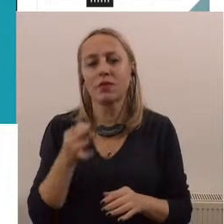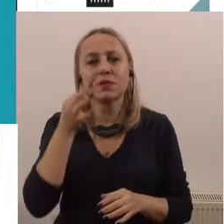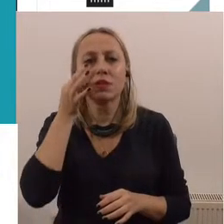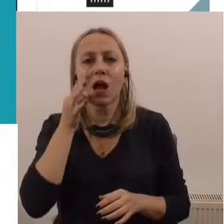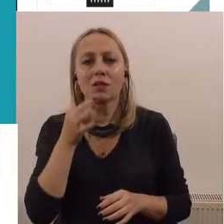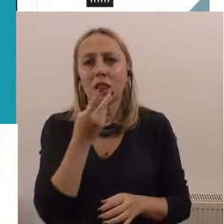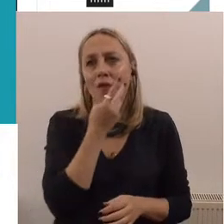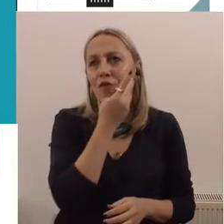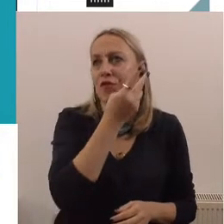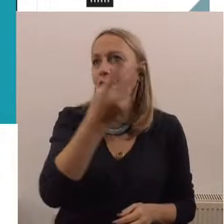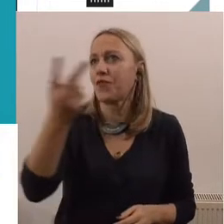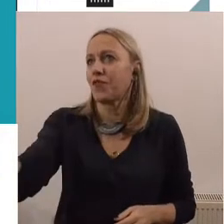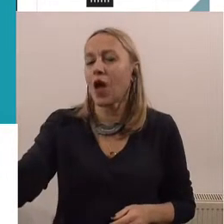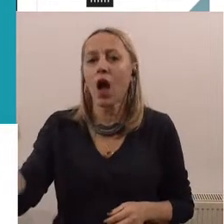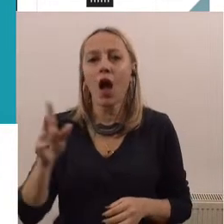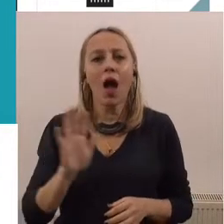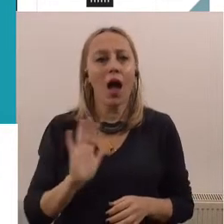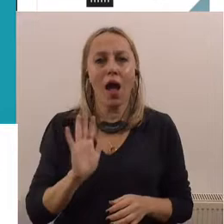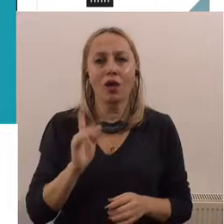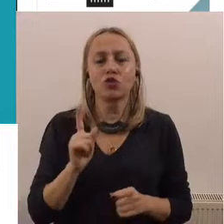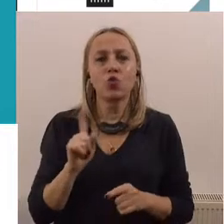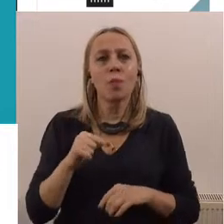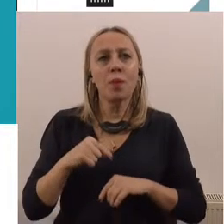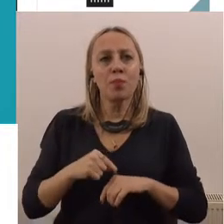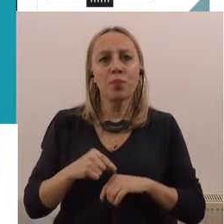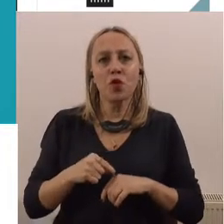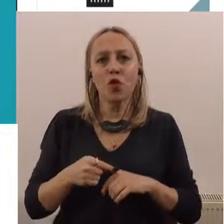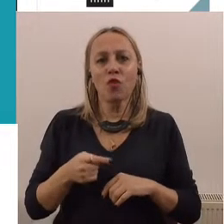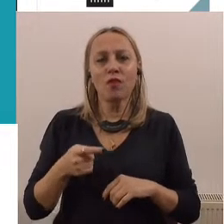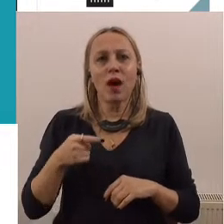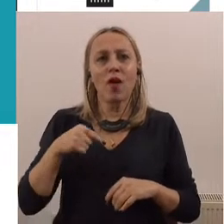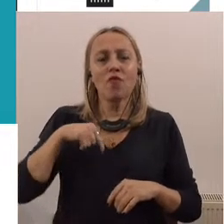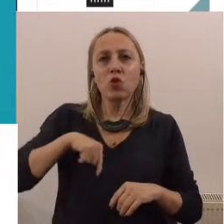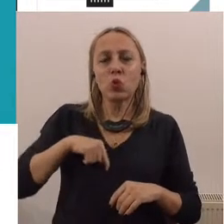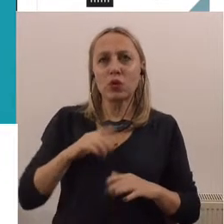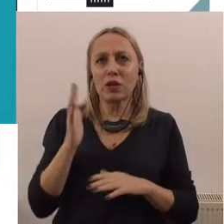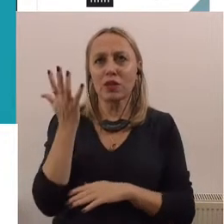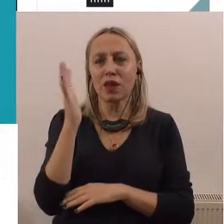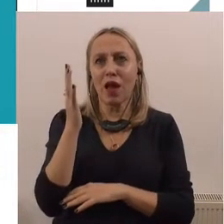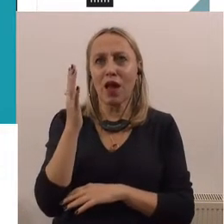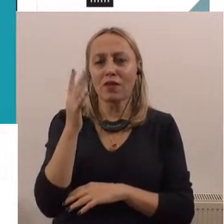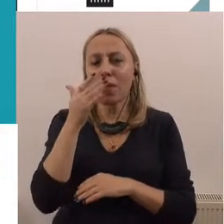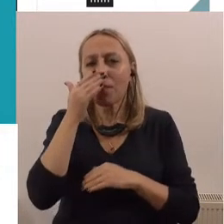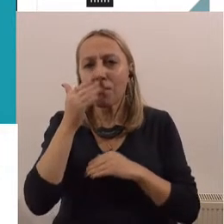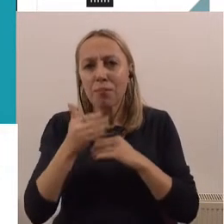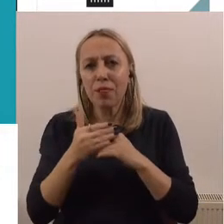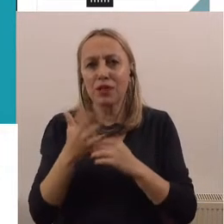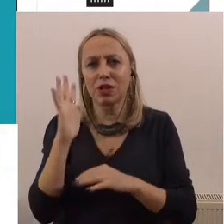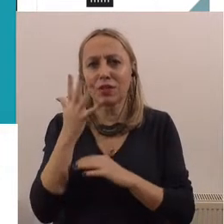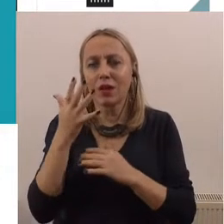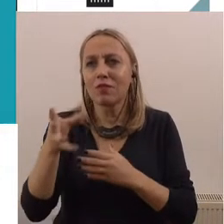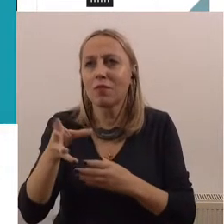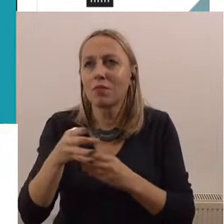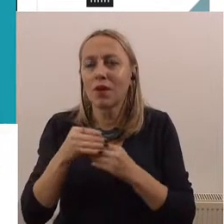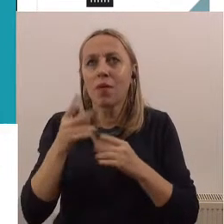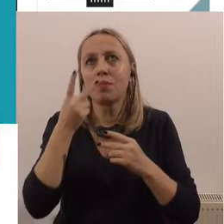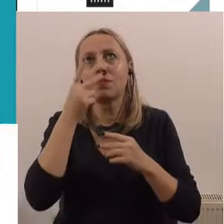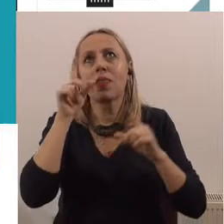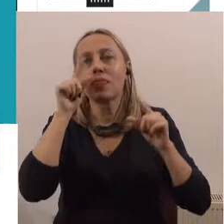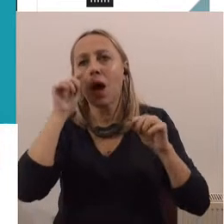trees. So to look closer to the trees, observe birds, also